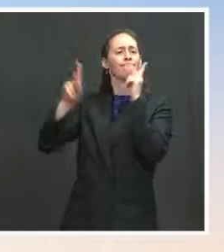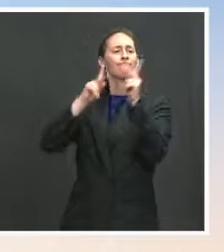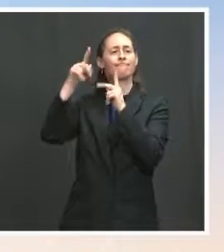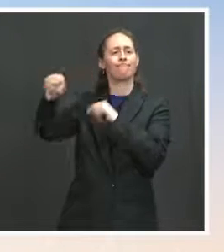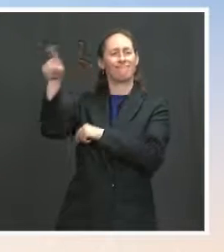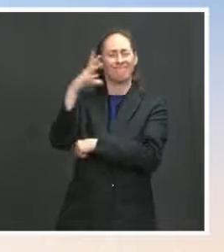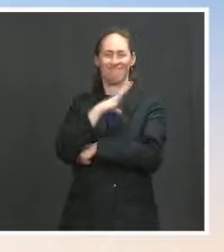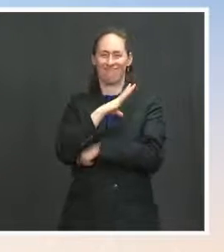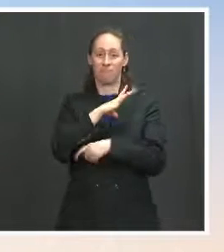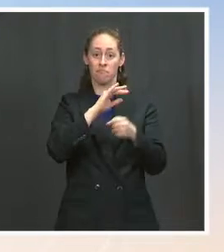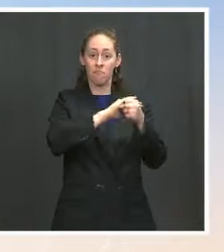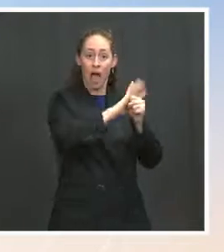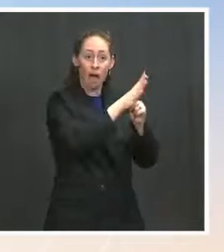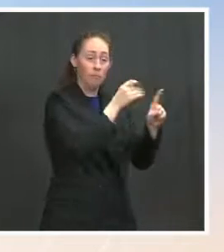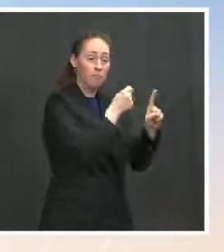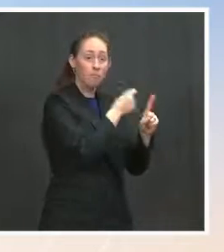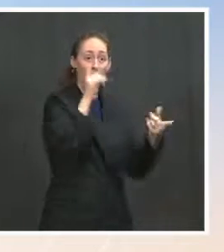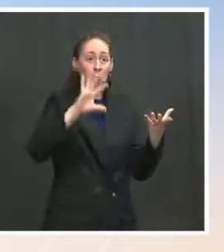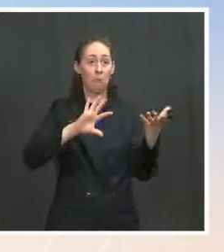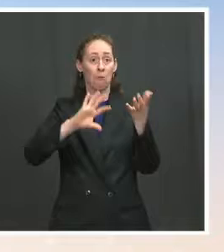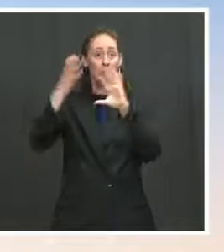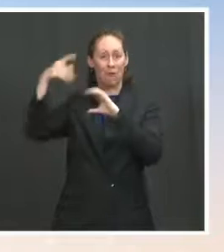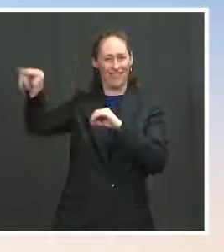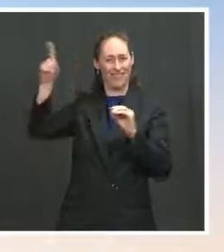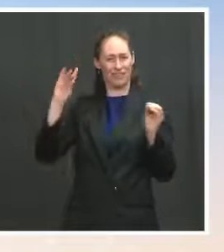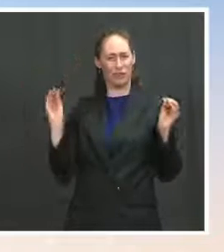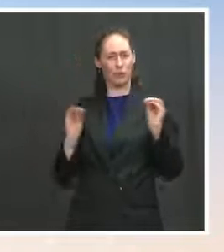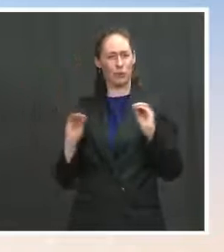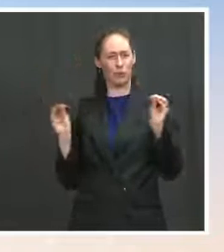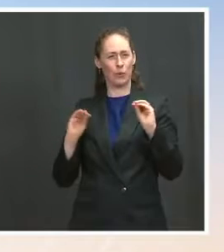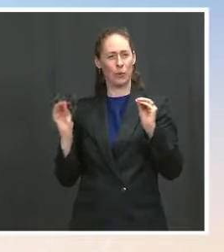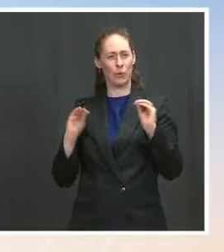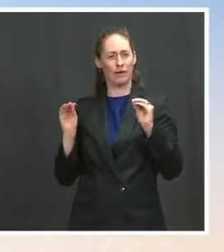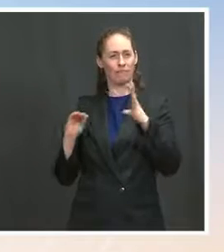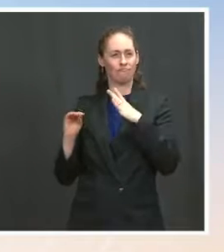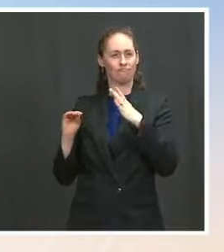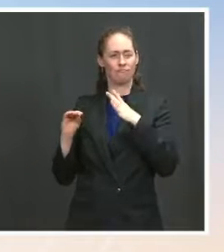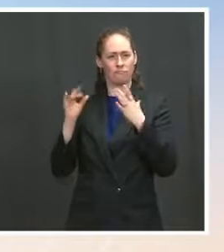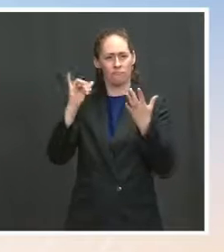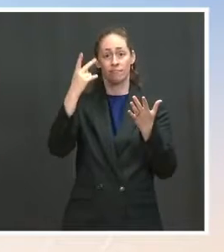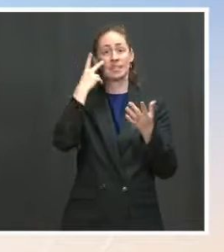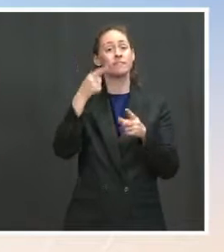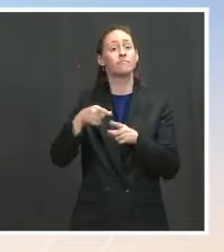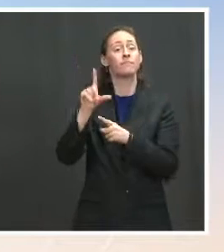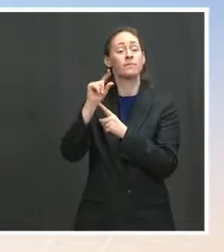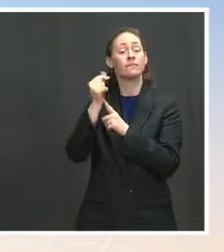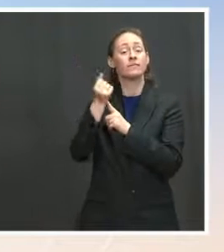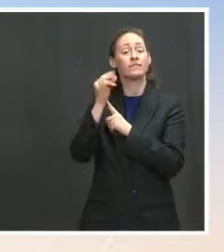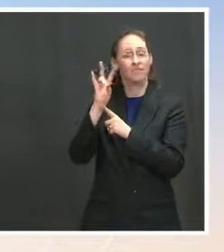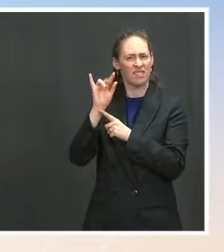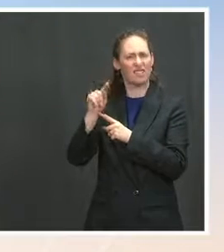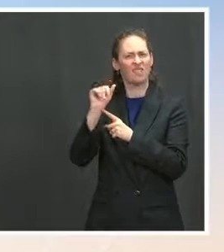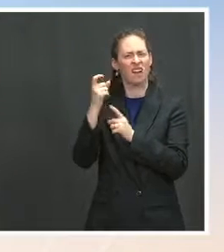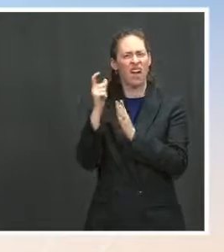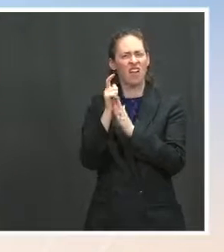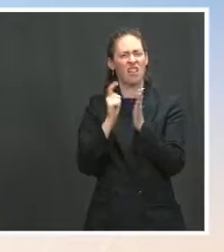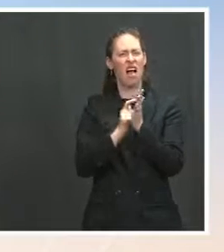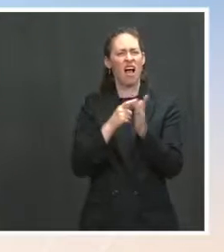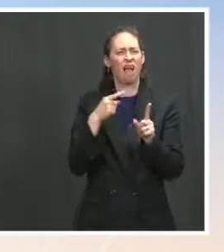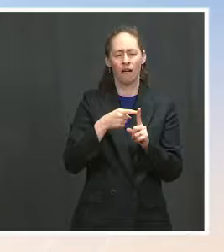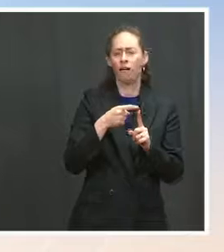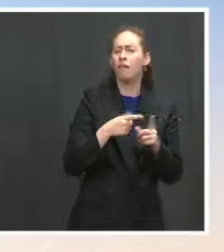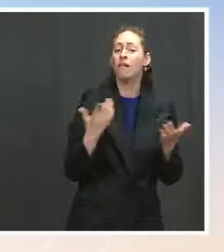enforcement of the 2017 tax law. It would mean maybe having the view that that nobody should pay, that these